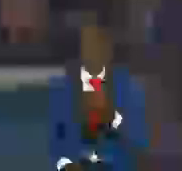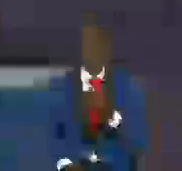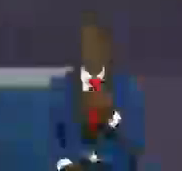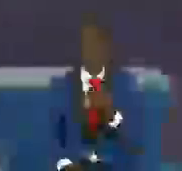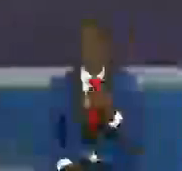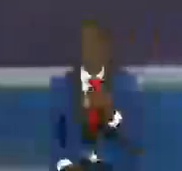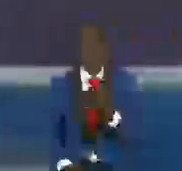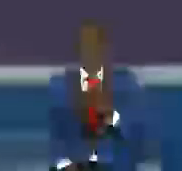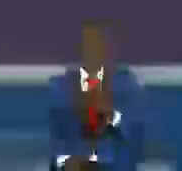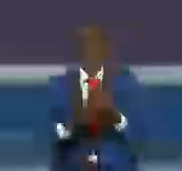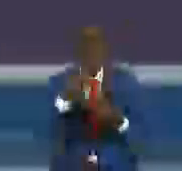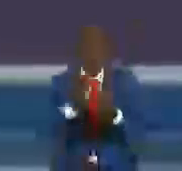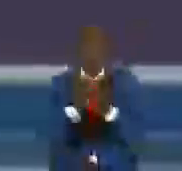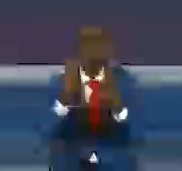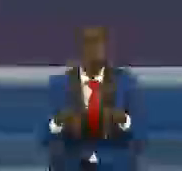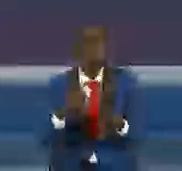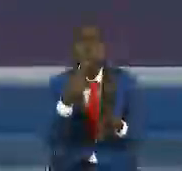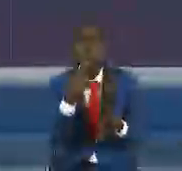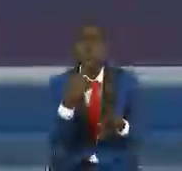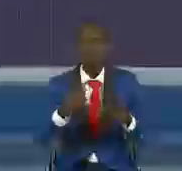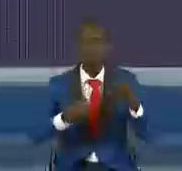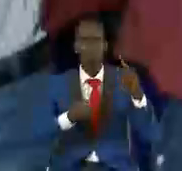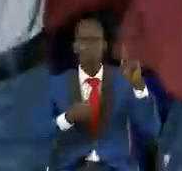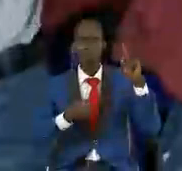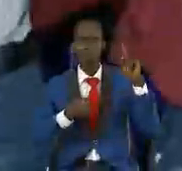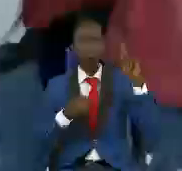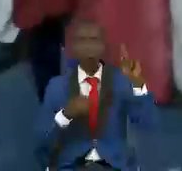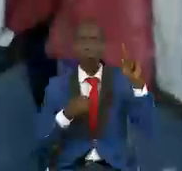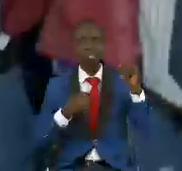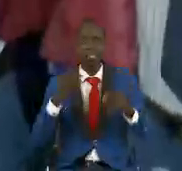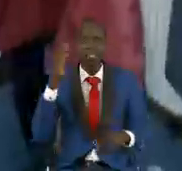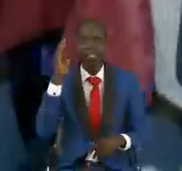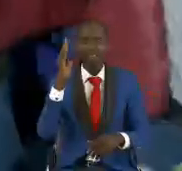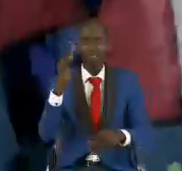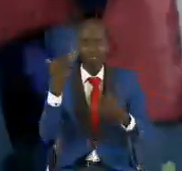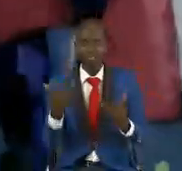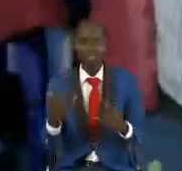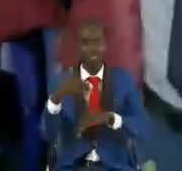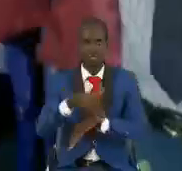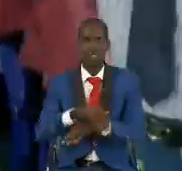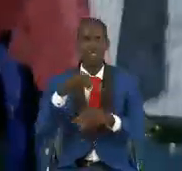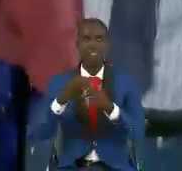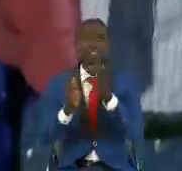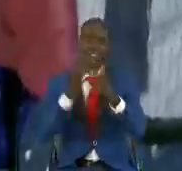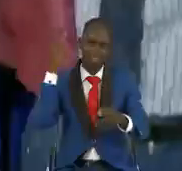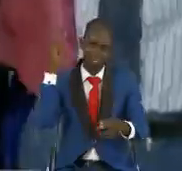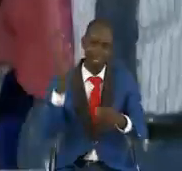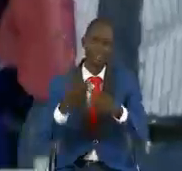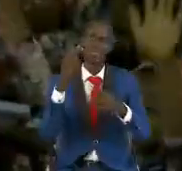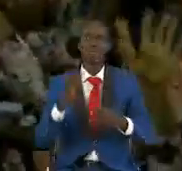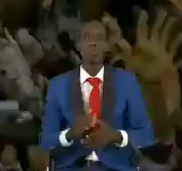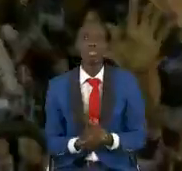What is the person I'm talking about there? Testimony tonight in Jesus' name.